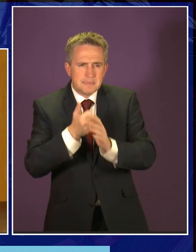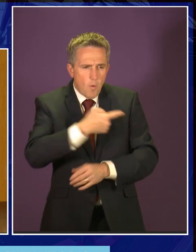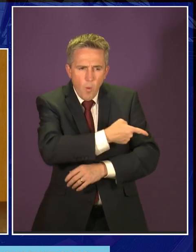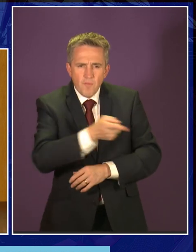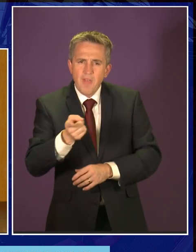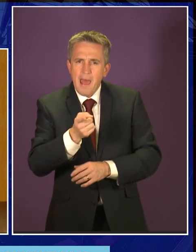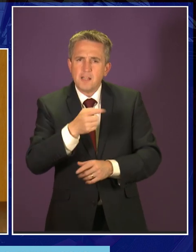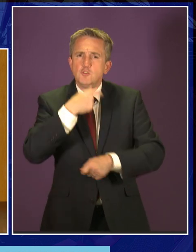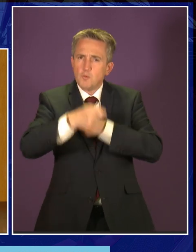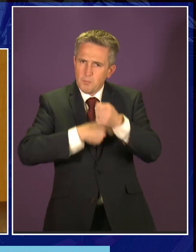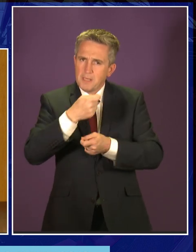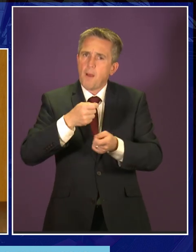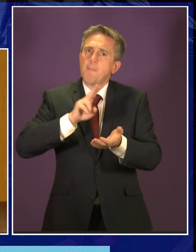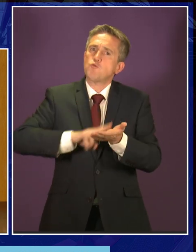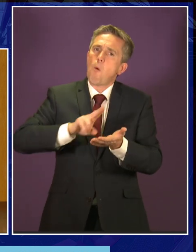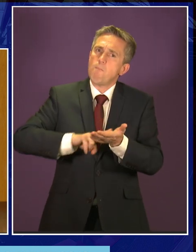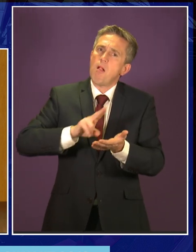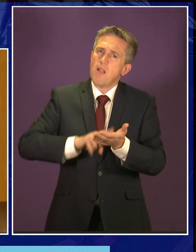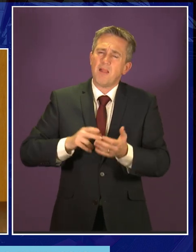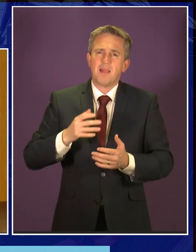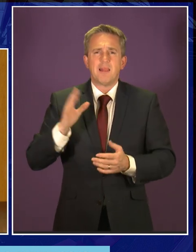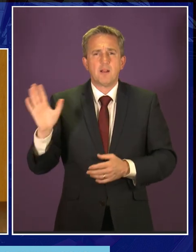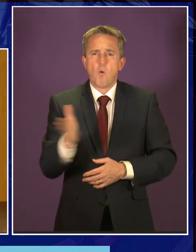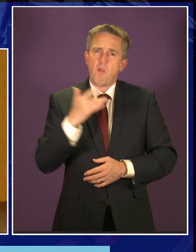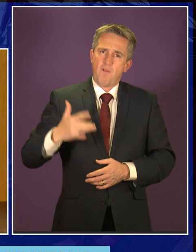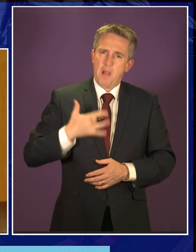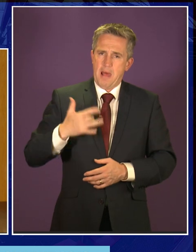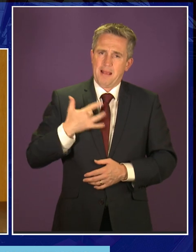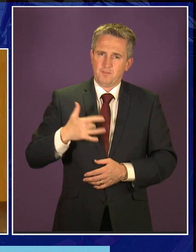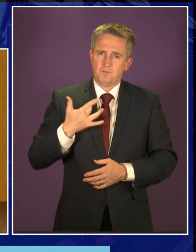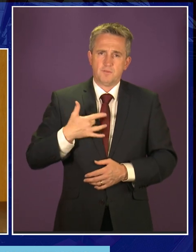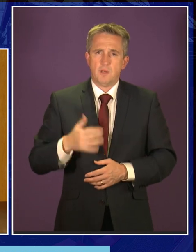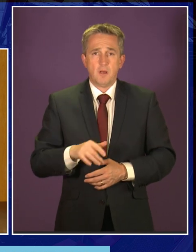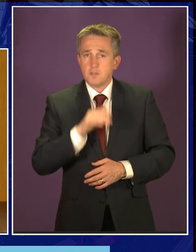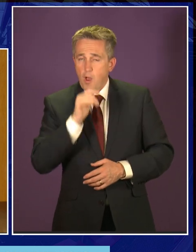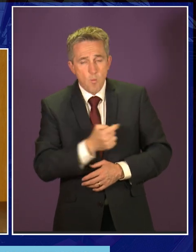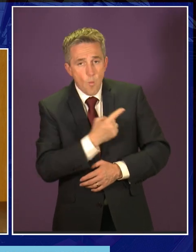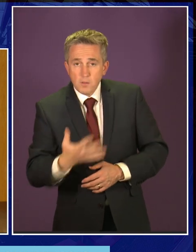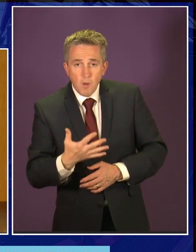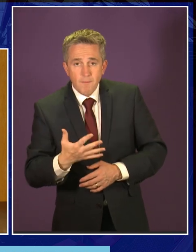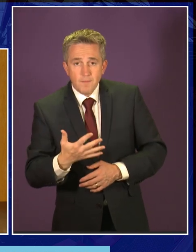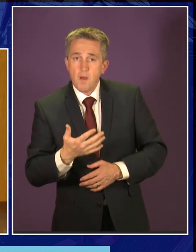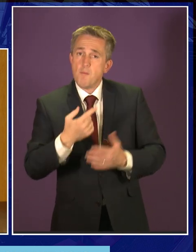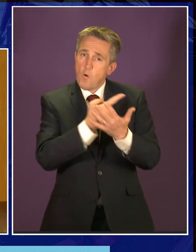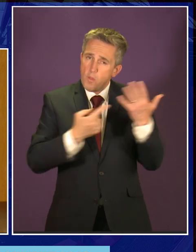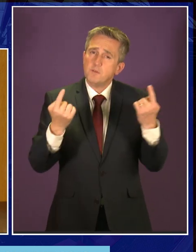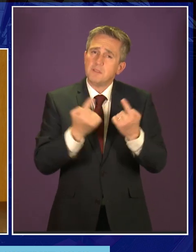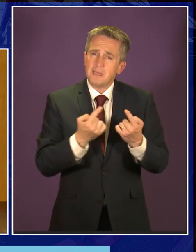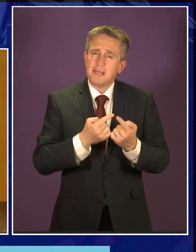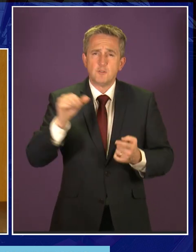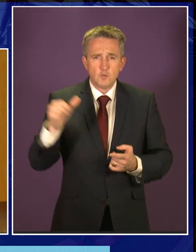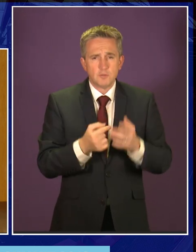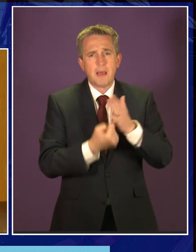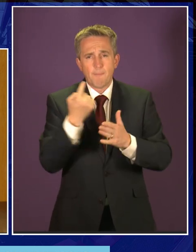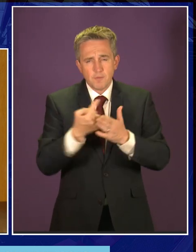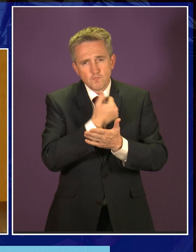become the norm and the mainstream, not just exciting exceptions that we become